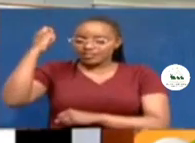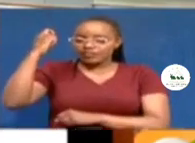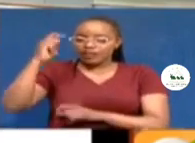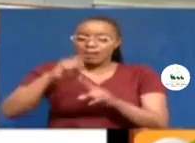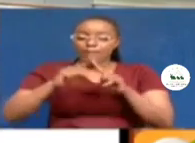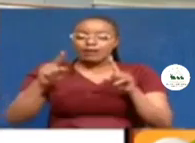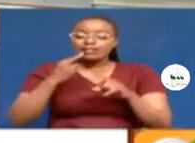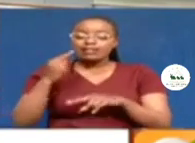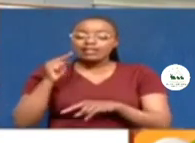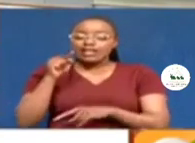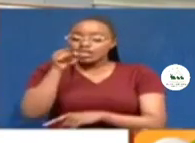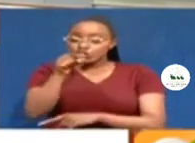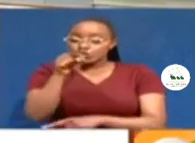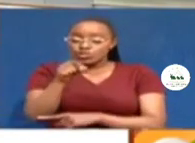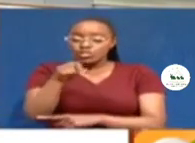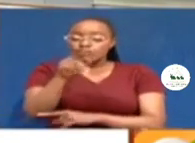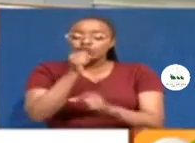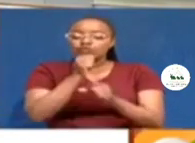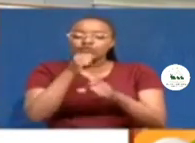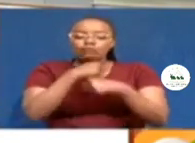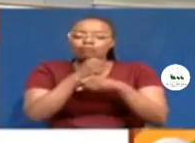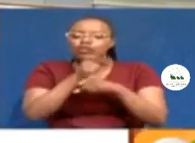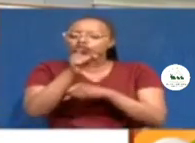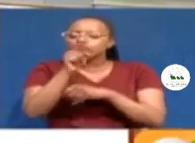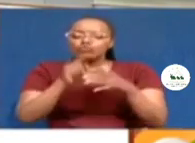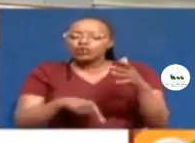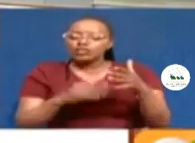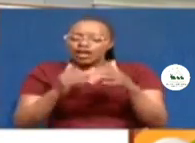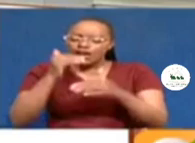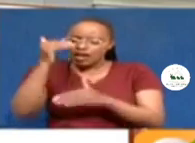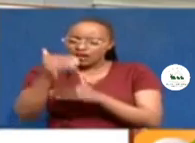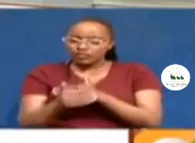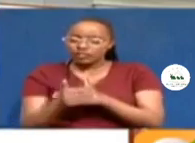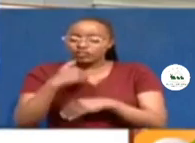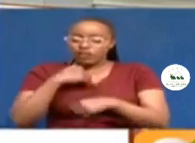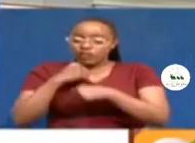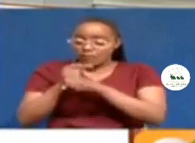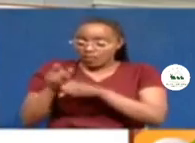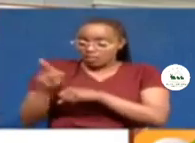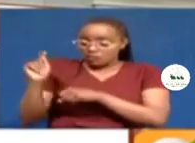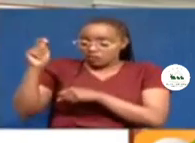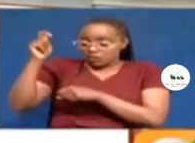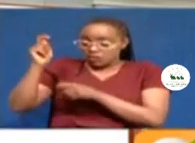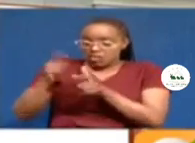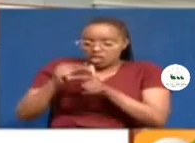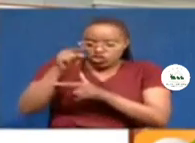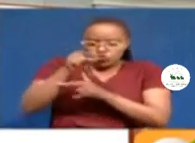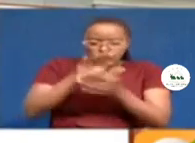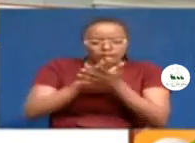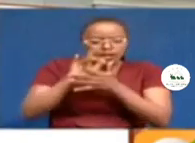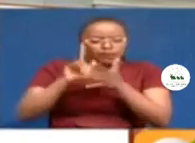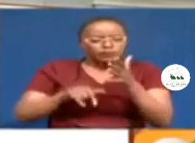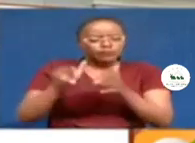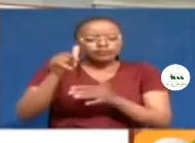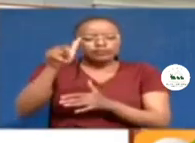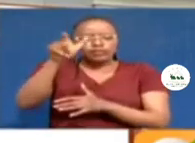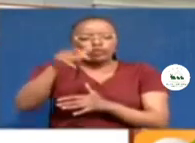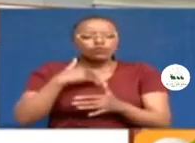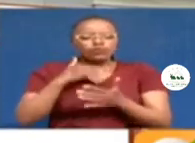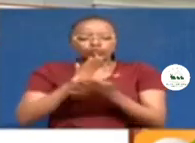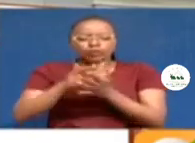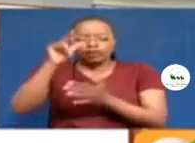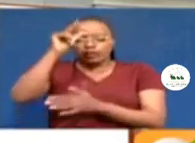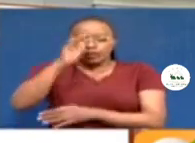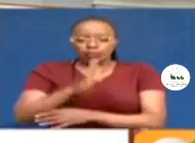But they're not telling you what they will make you after you have made them president. Another one wants to become